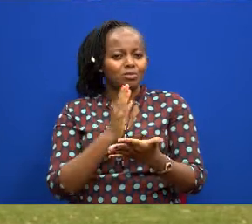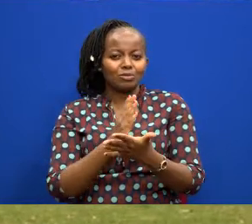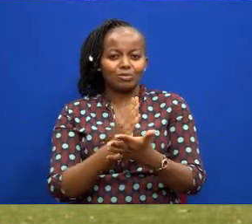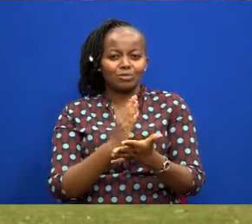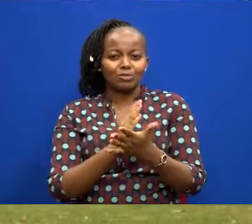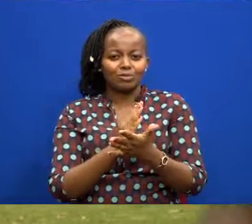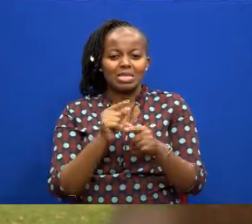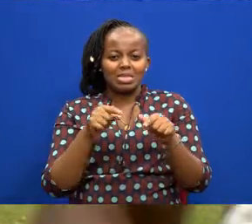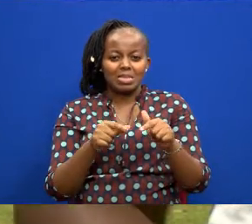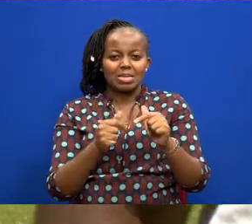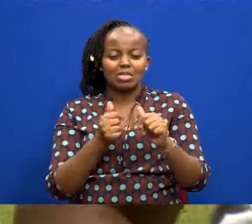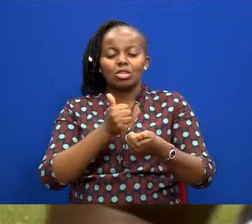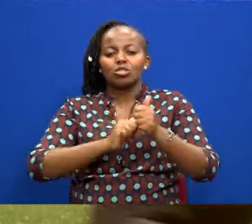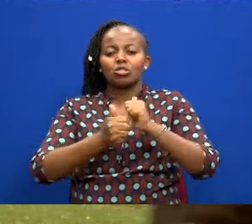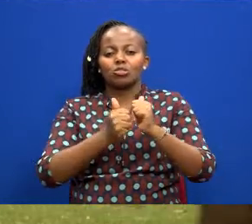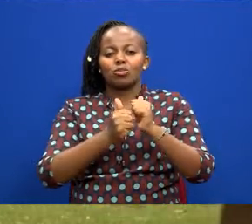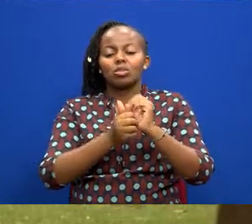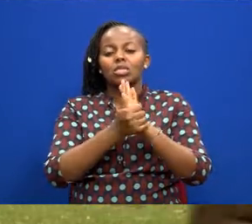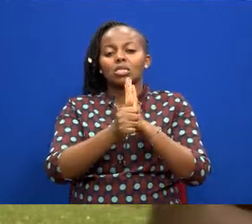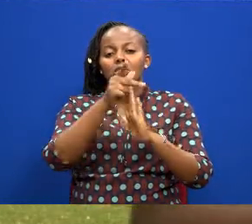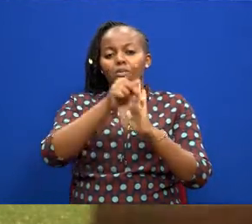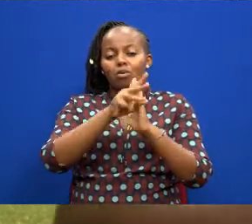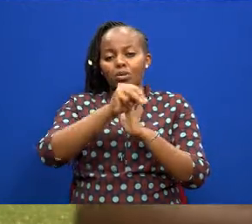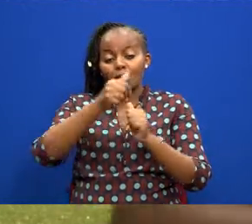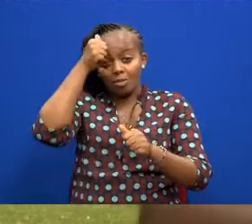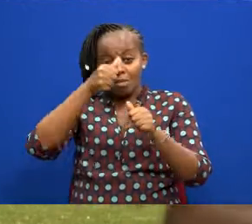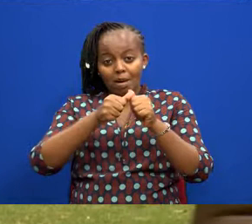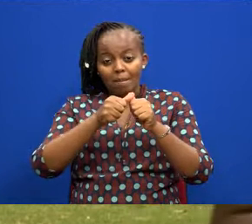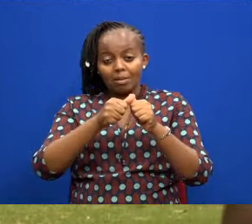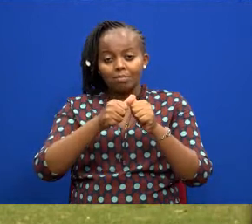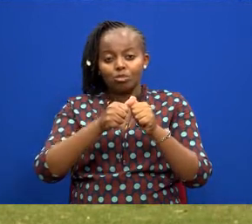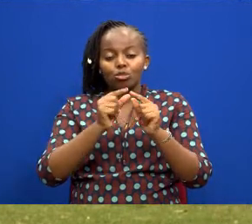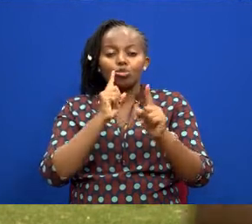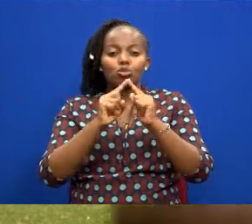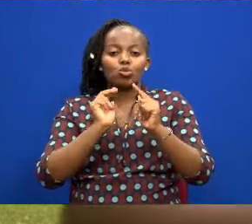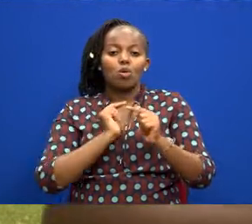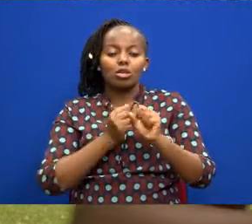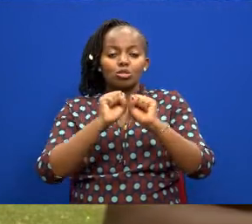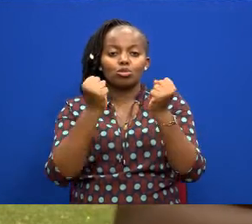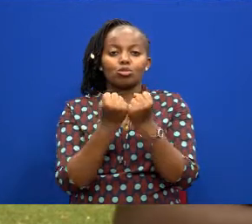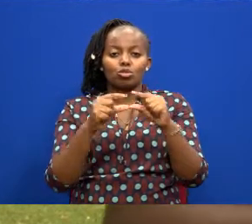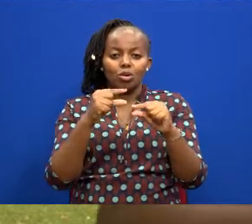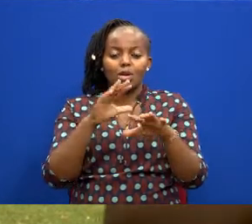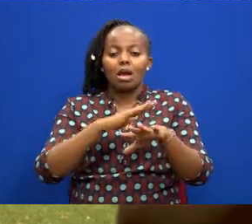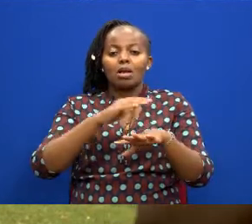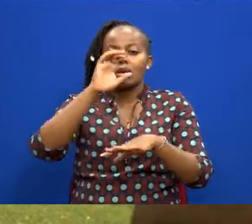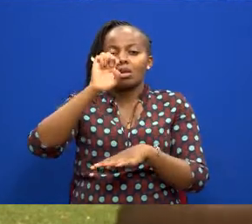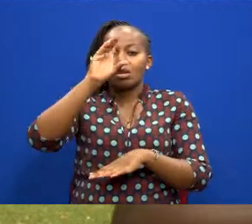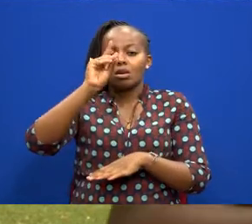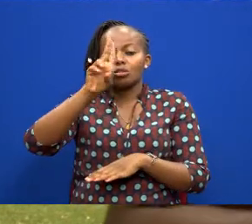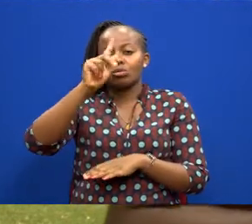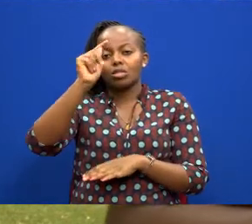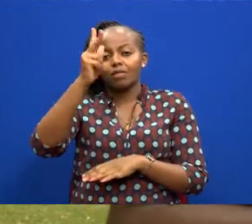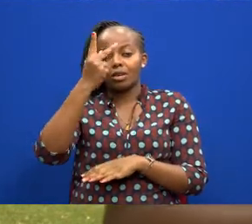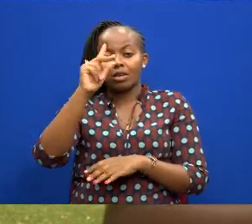This has been your sport skills program. Remember to follow us on our social media page at